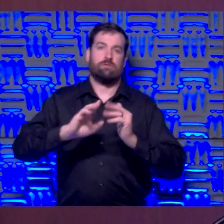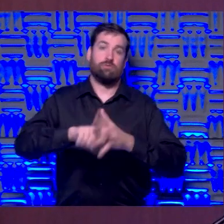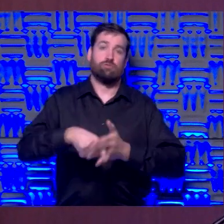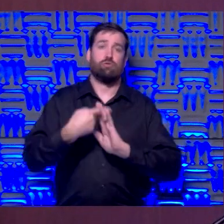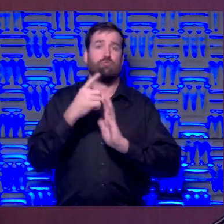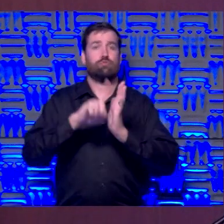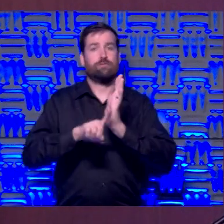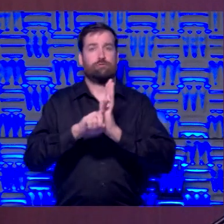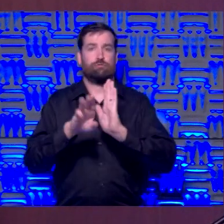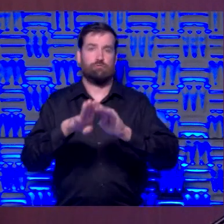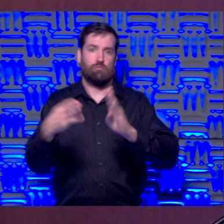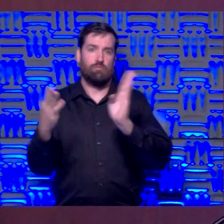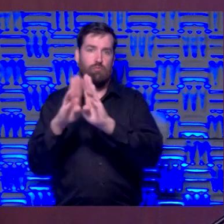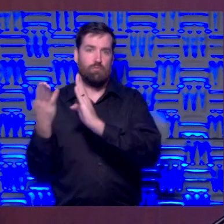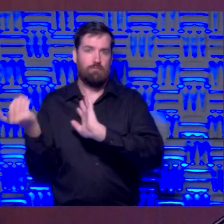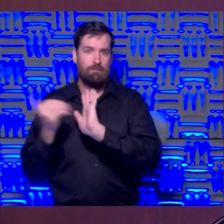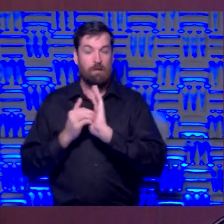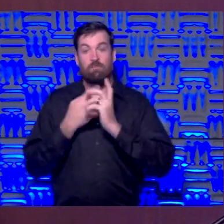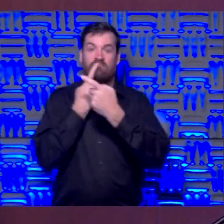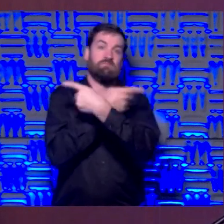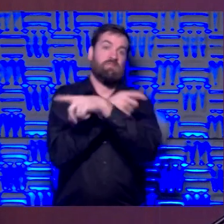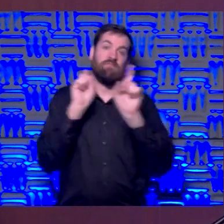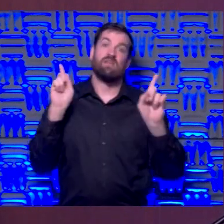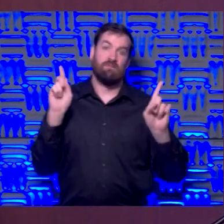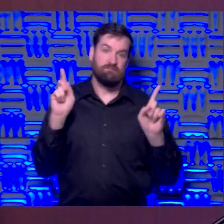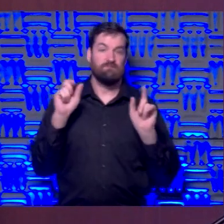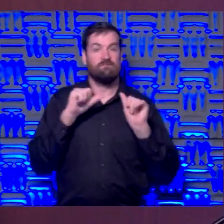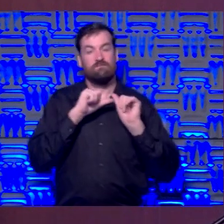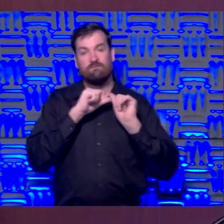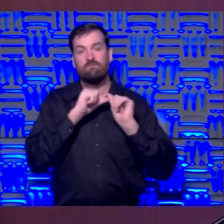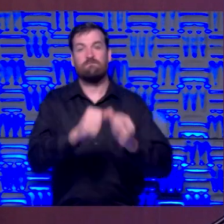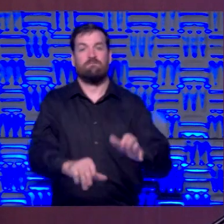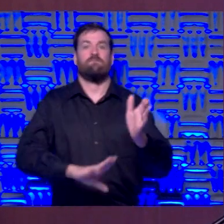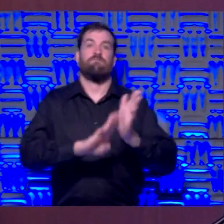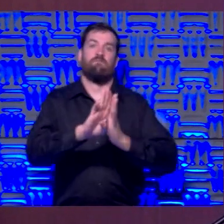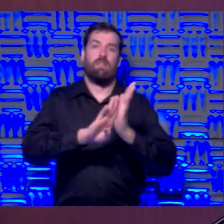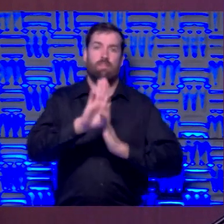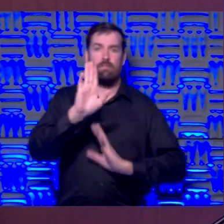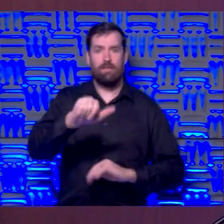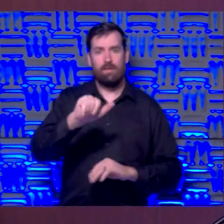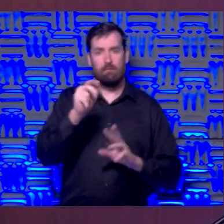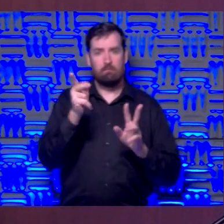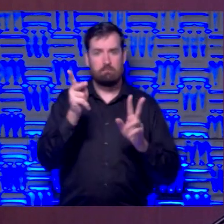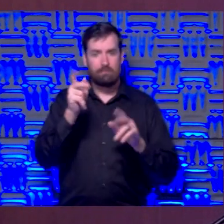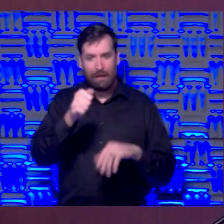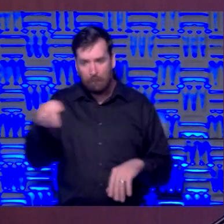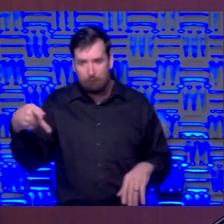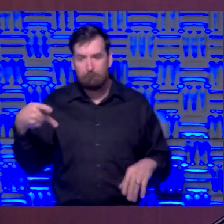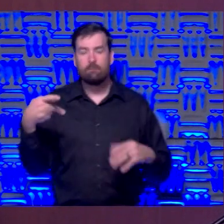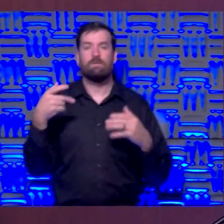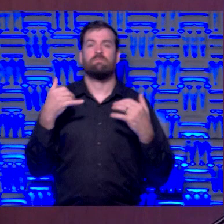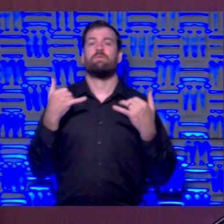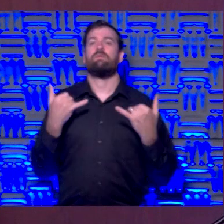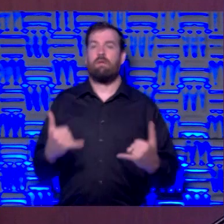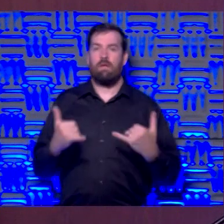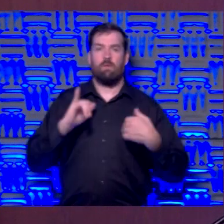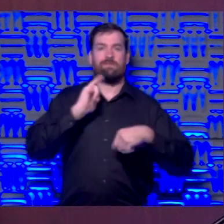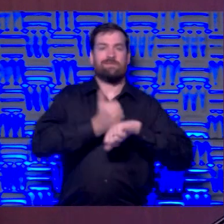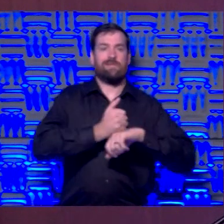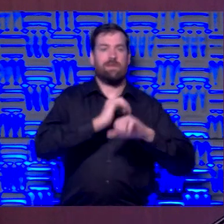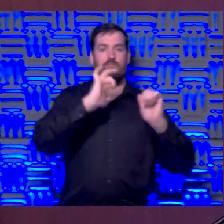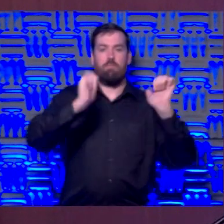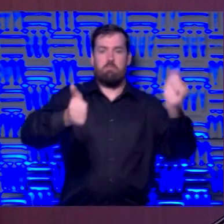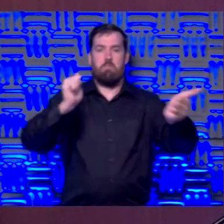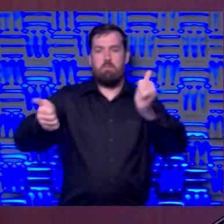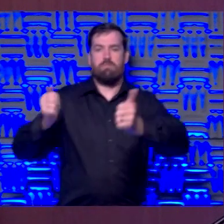research. It's been really quite effective. Continued development of that product, and we now are setting up kiosks in many of